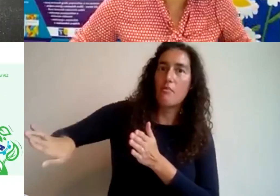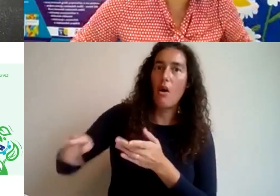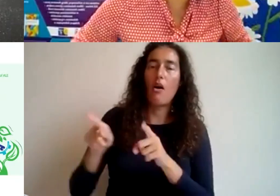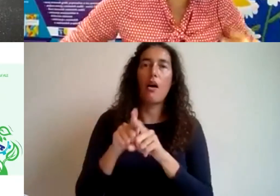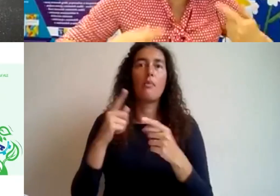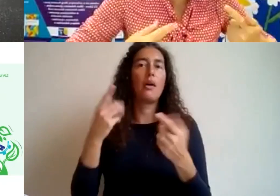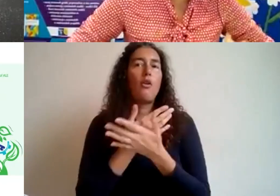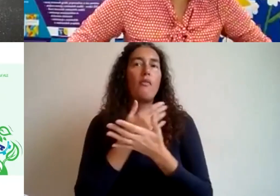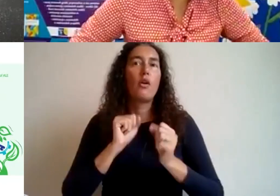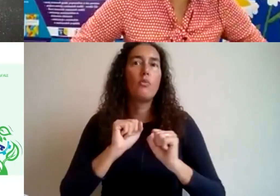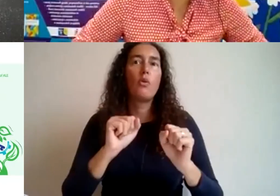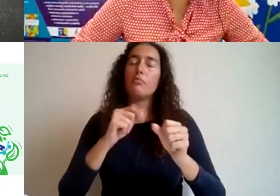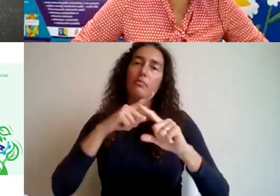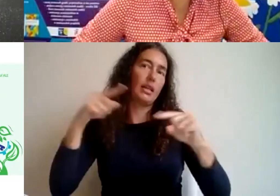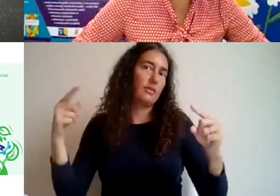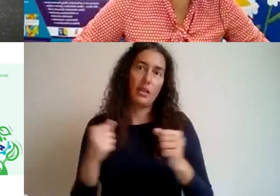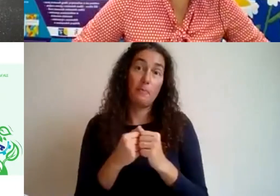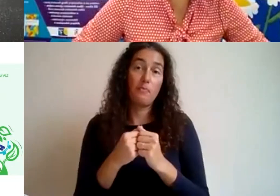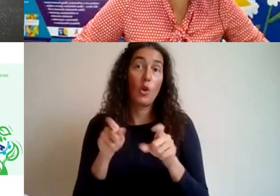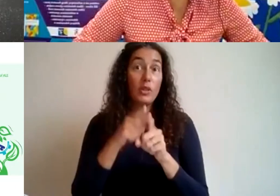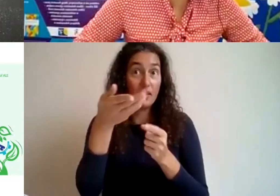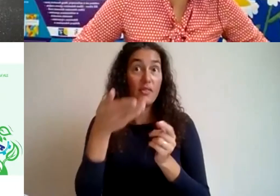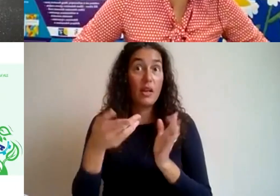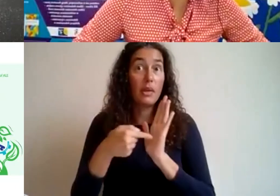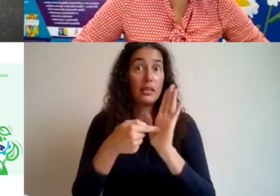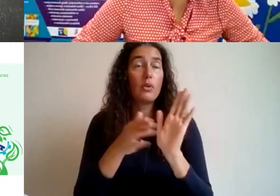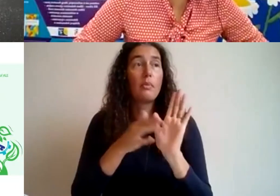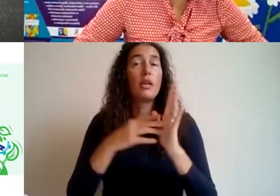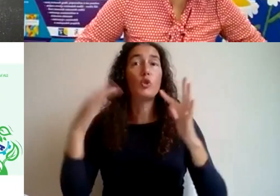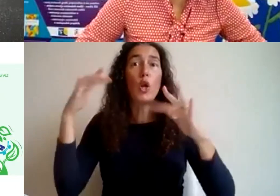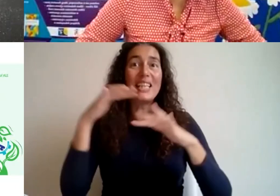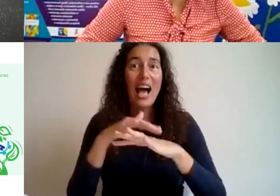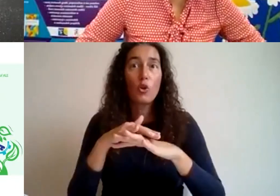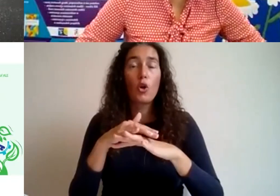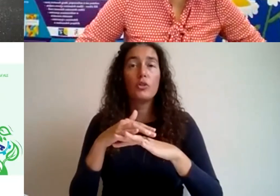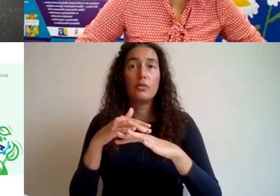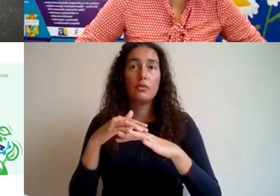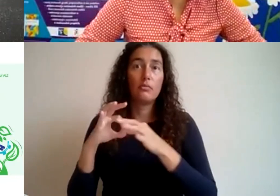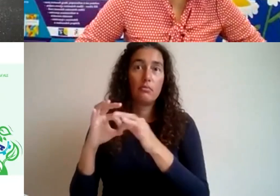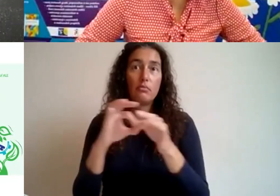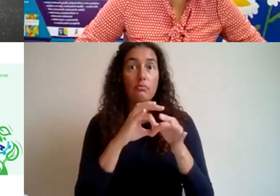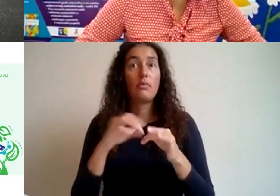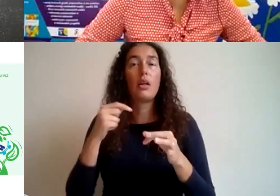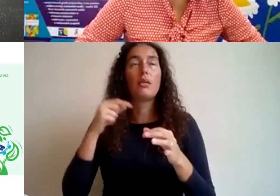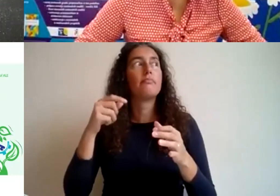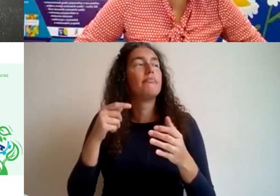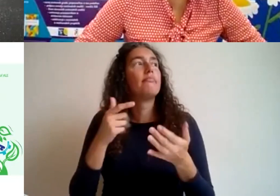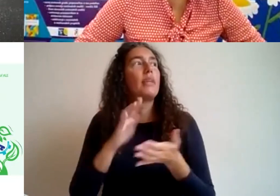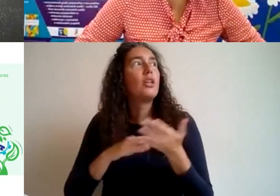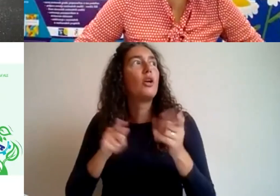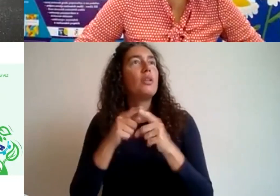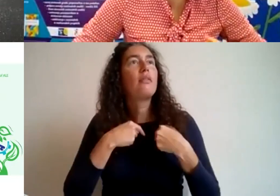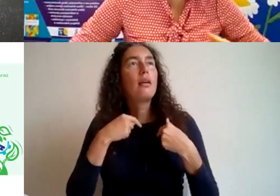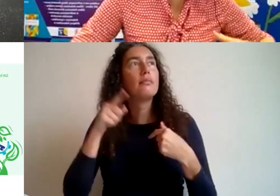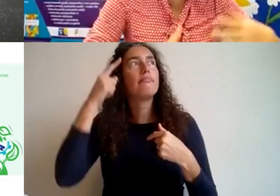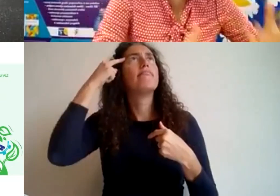you reintroduced to us, like solidarity, I become very cautious, because that maybe means that it will